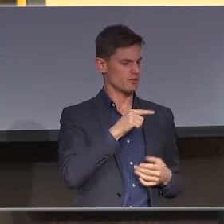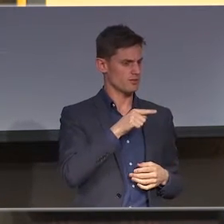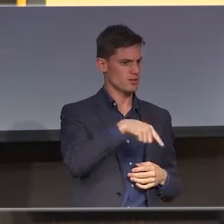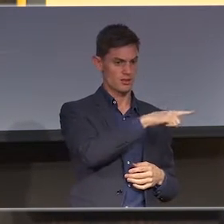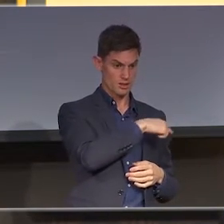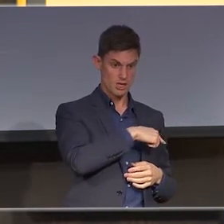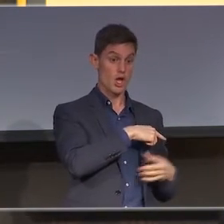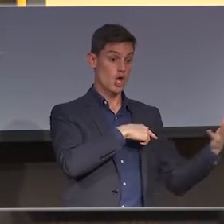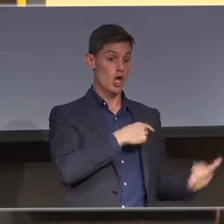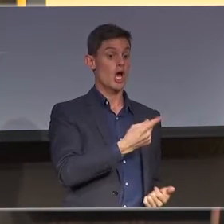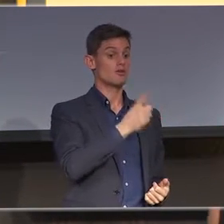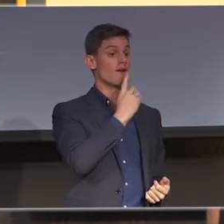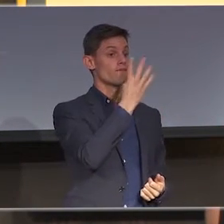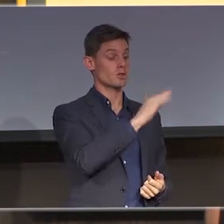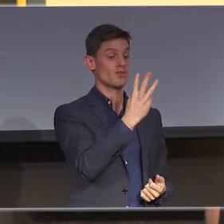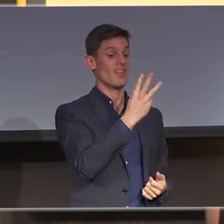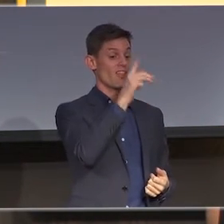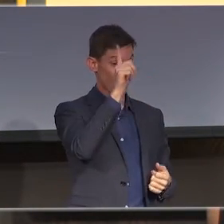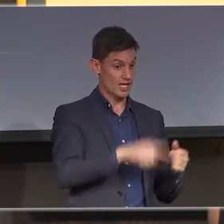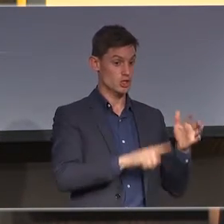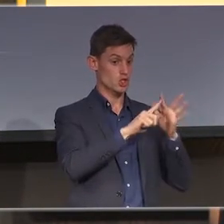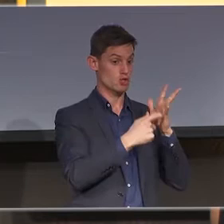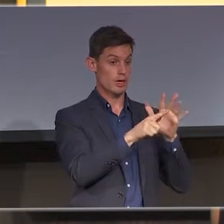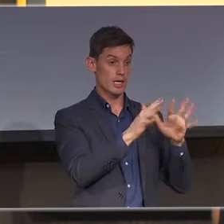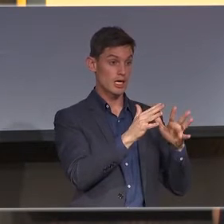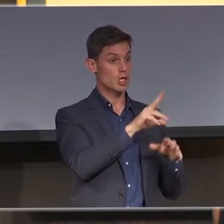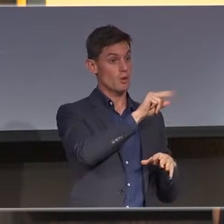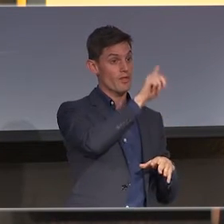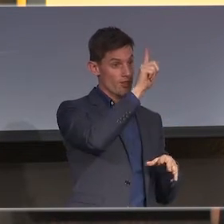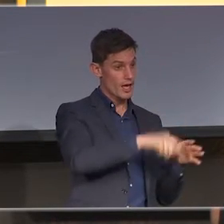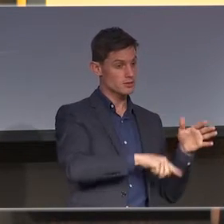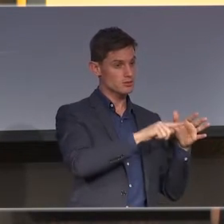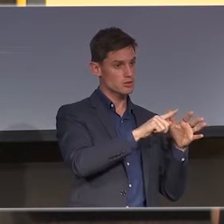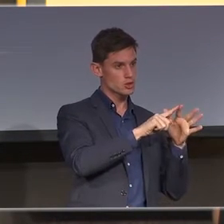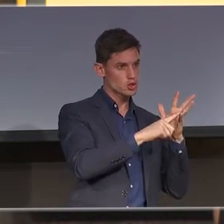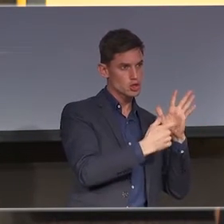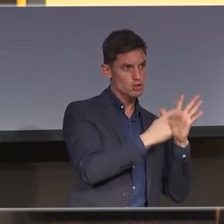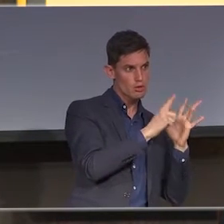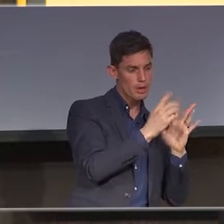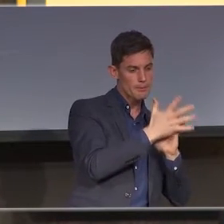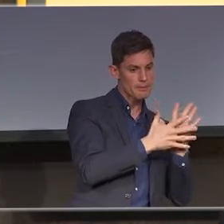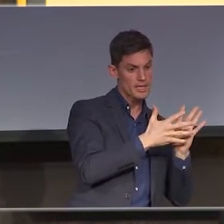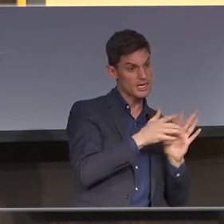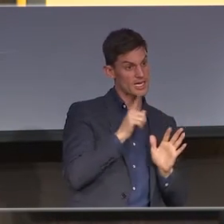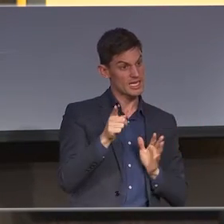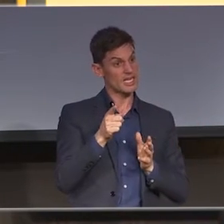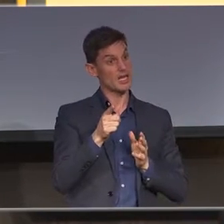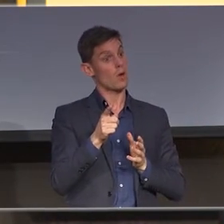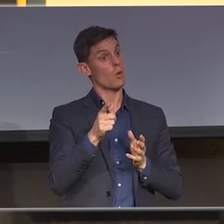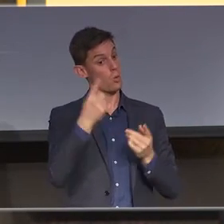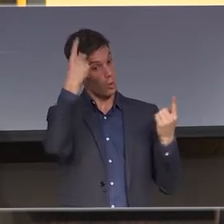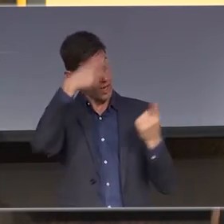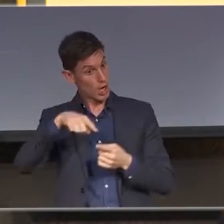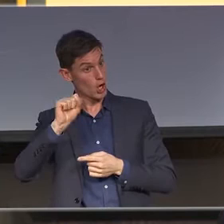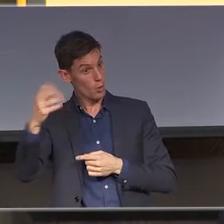earning €143,000 a year, which is equivalent to about €12,000. So Ada Colau was going in and taking a sixth of that, cut it down